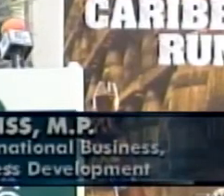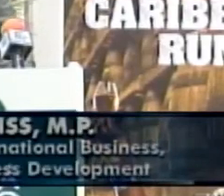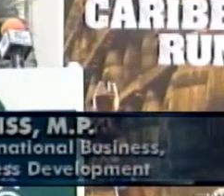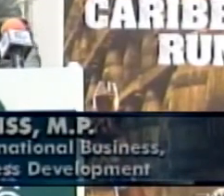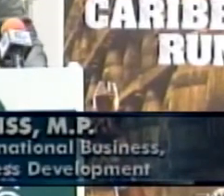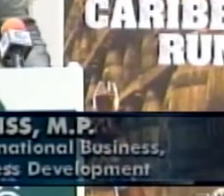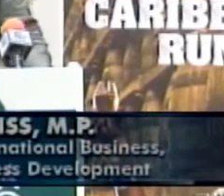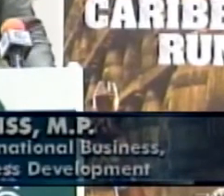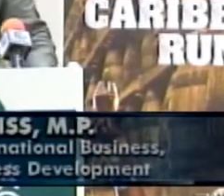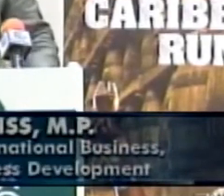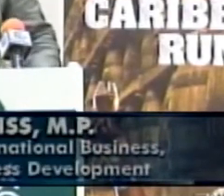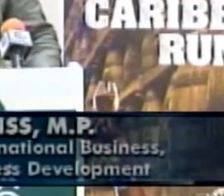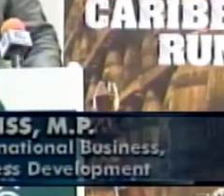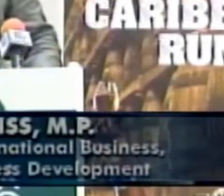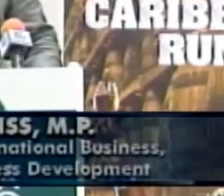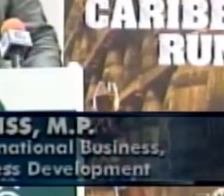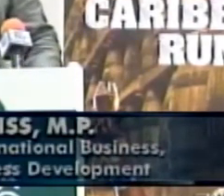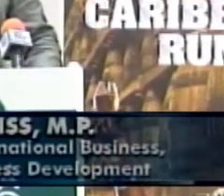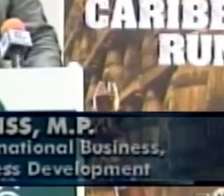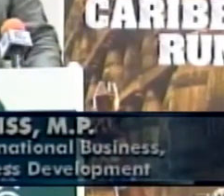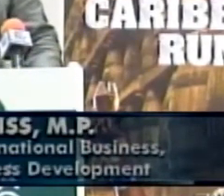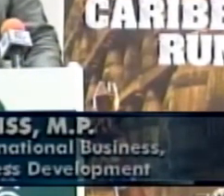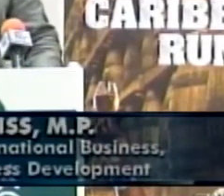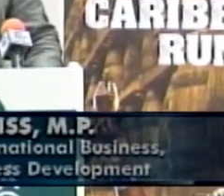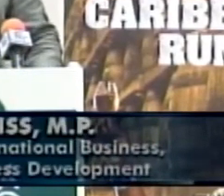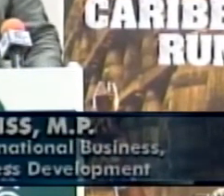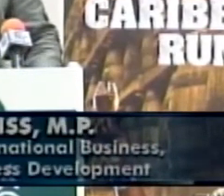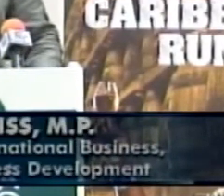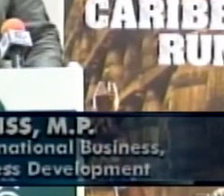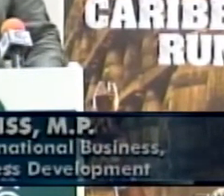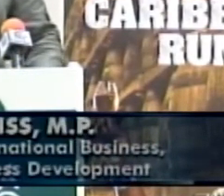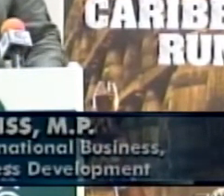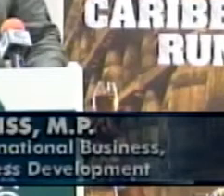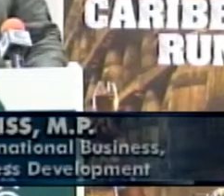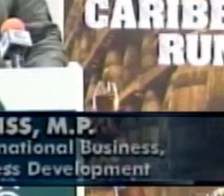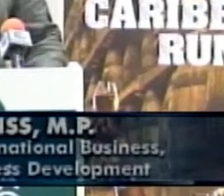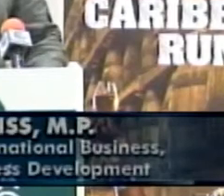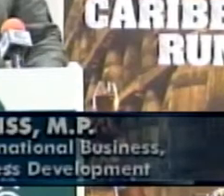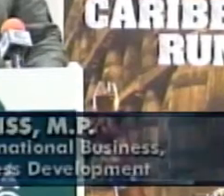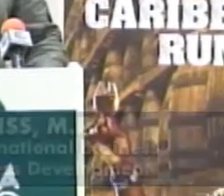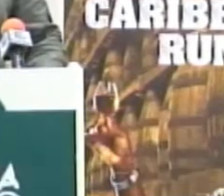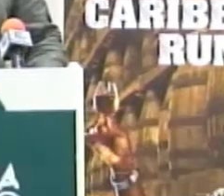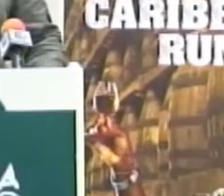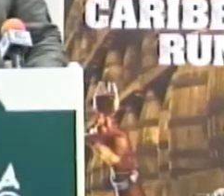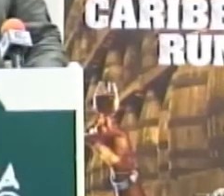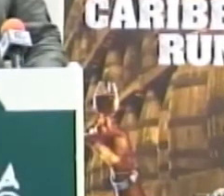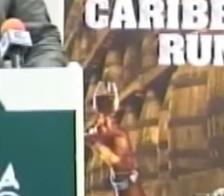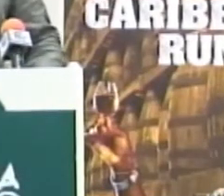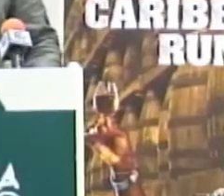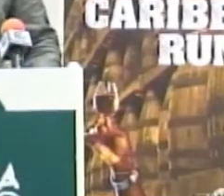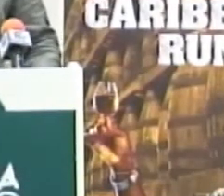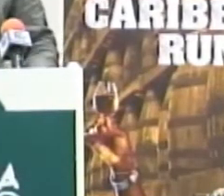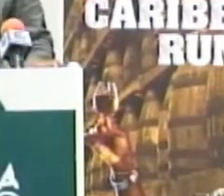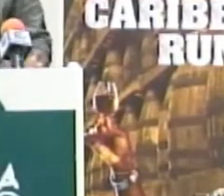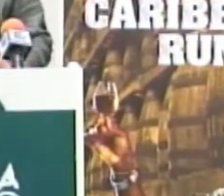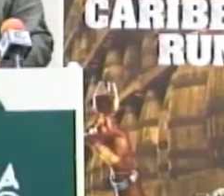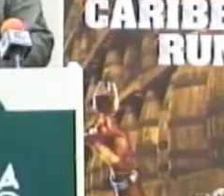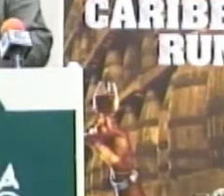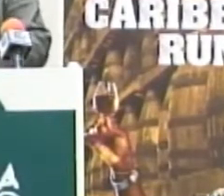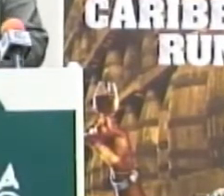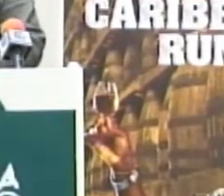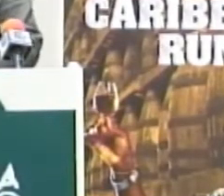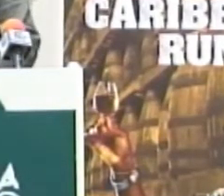was identified as the 4th largest non-service foreign exchange earner within the region, with a